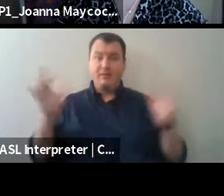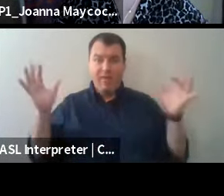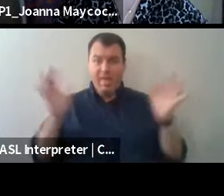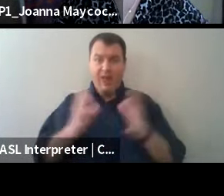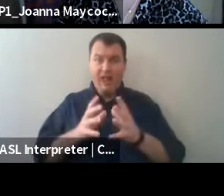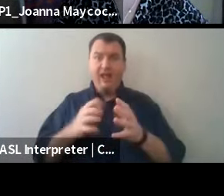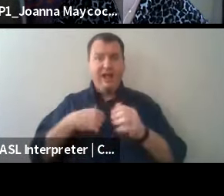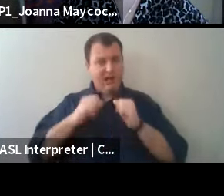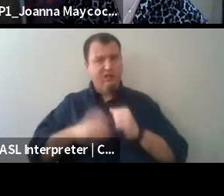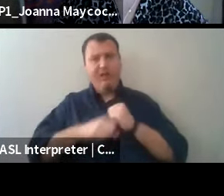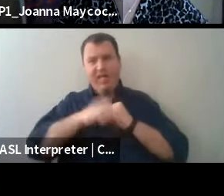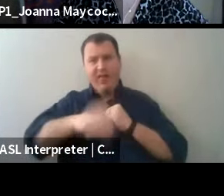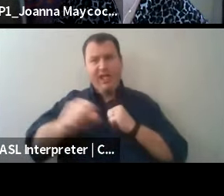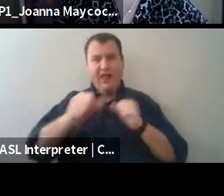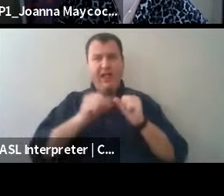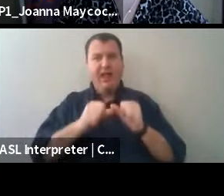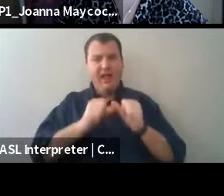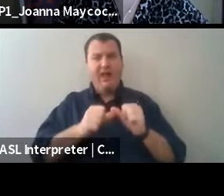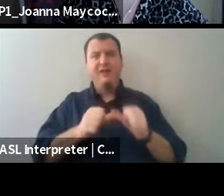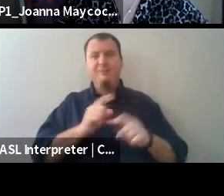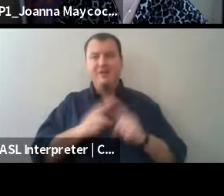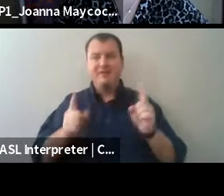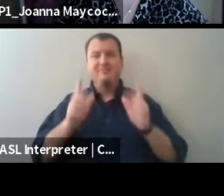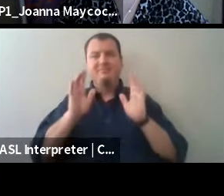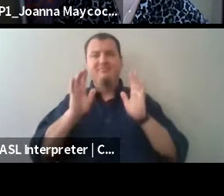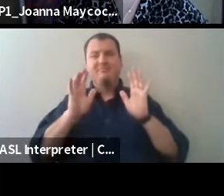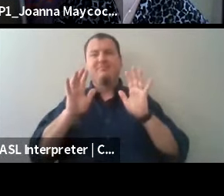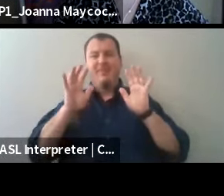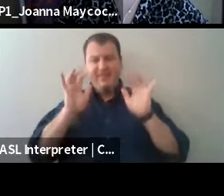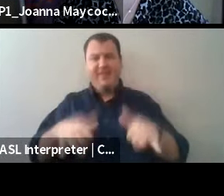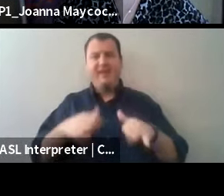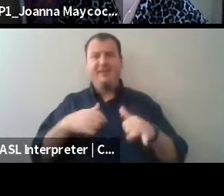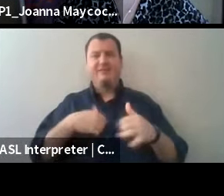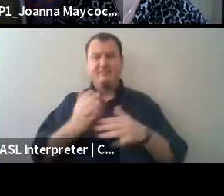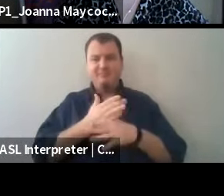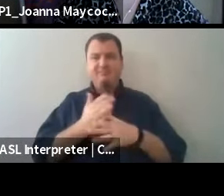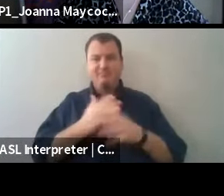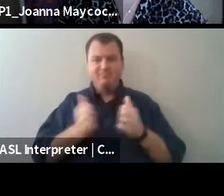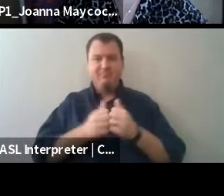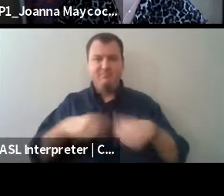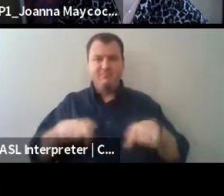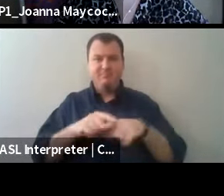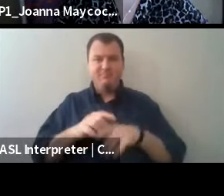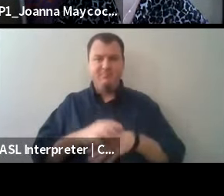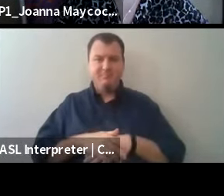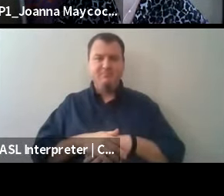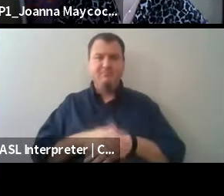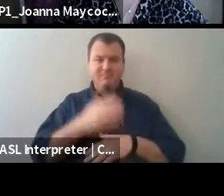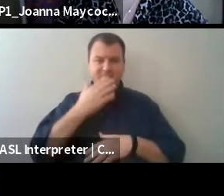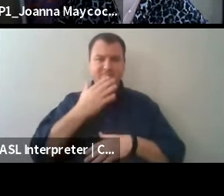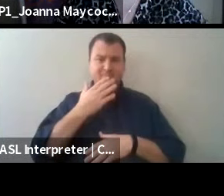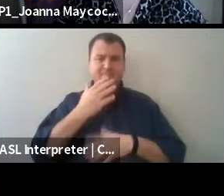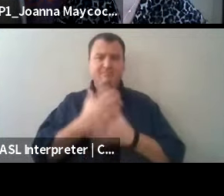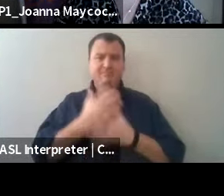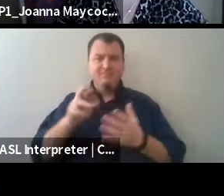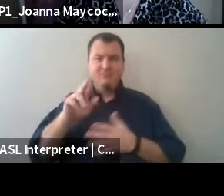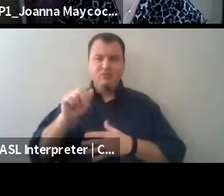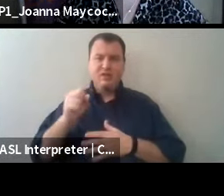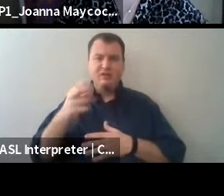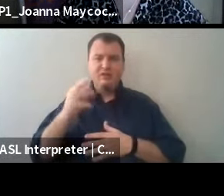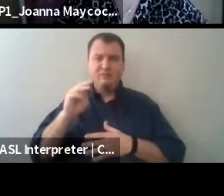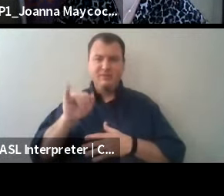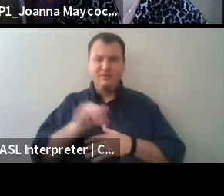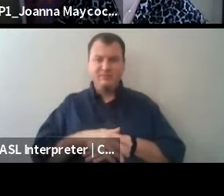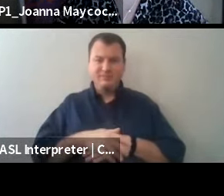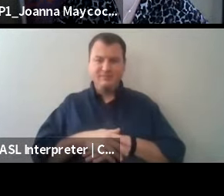can go on and on, but I think this is what I can quickly put together. Thank you so much, Rashmi. And